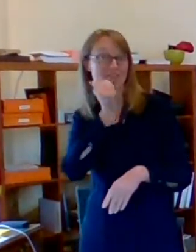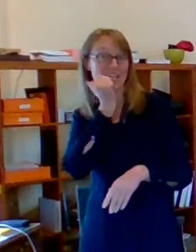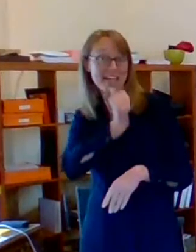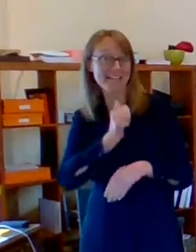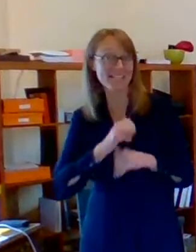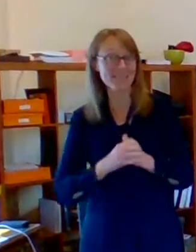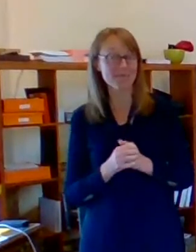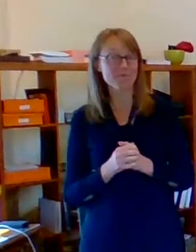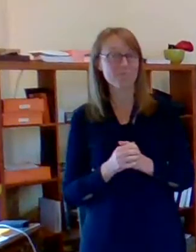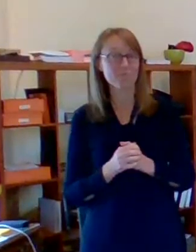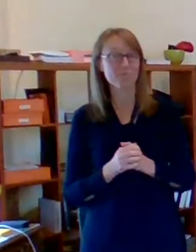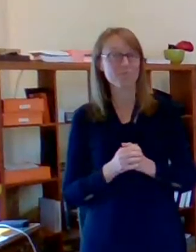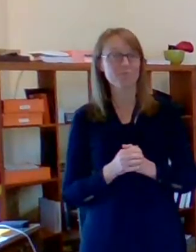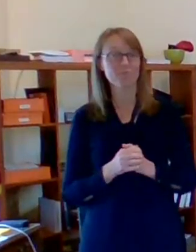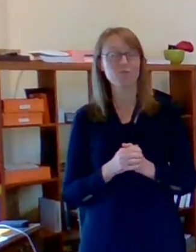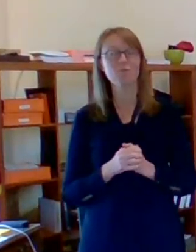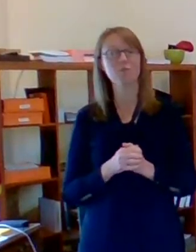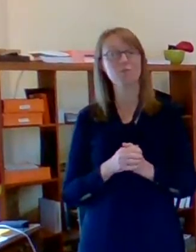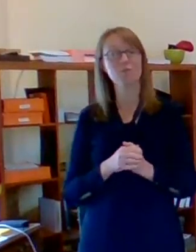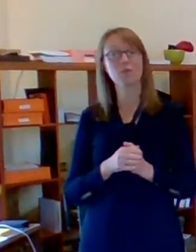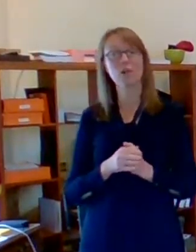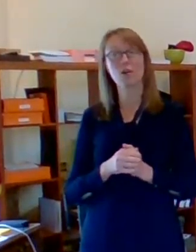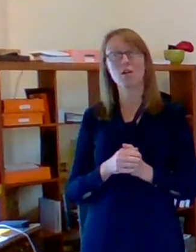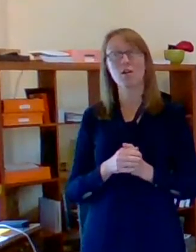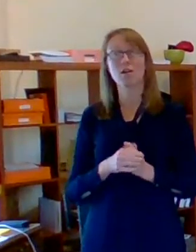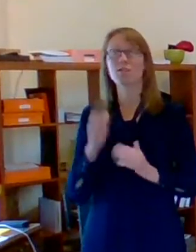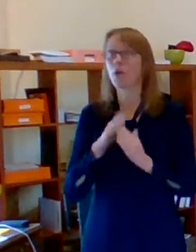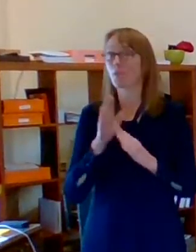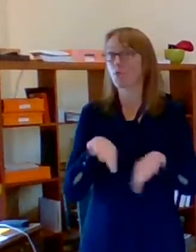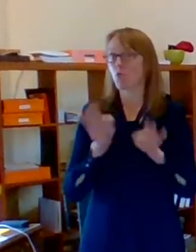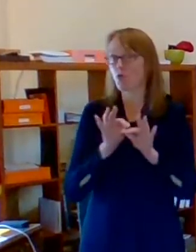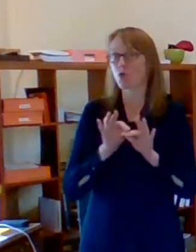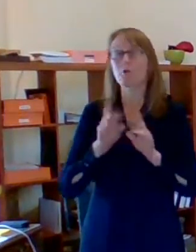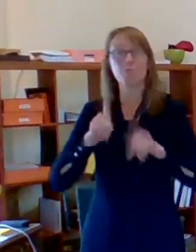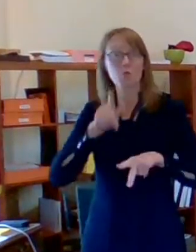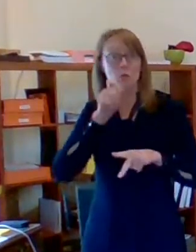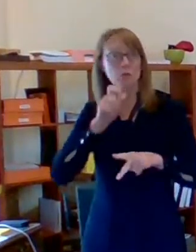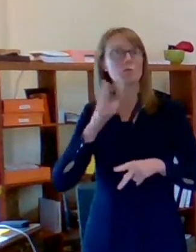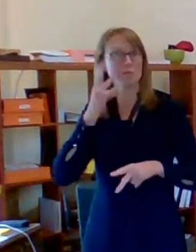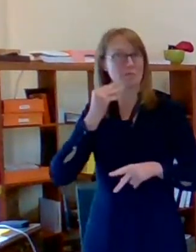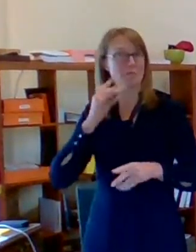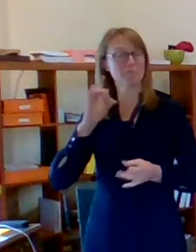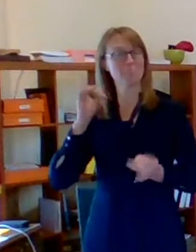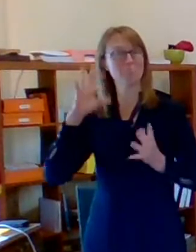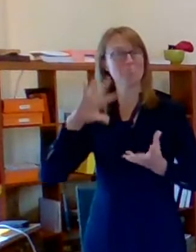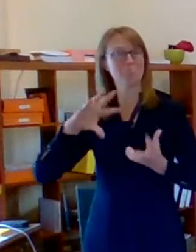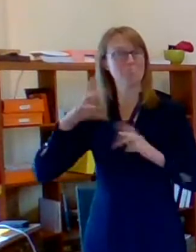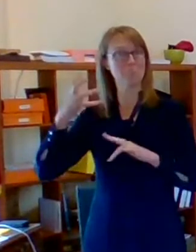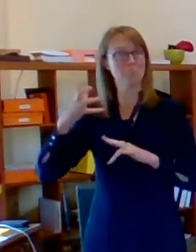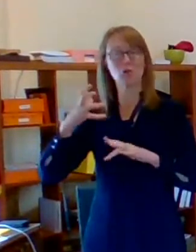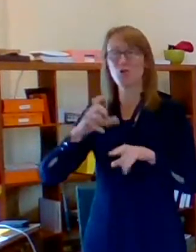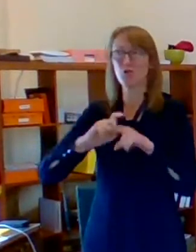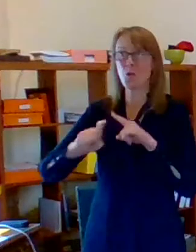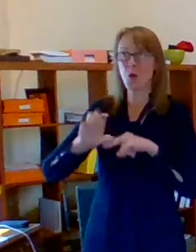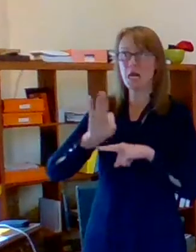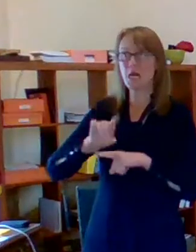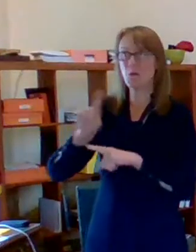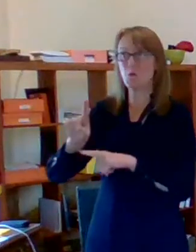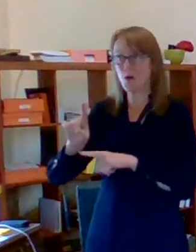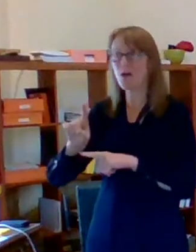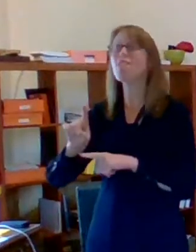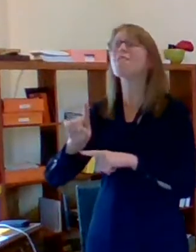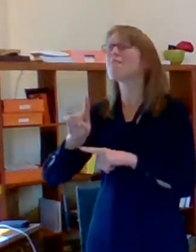most importantly, it'll be a better response for the person who's in crisis, to have the